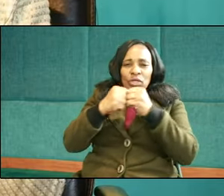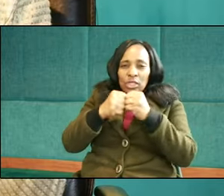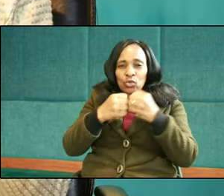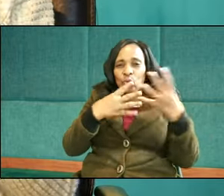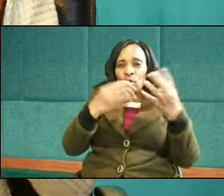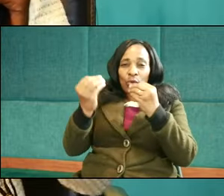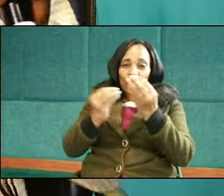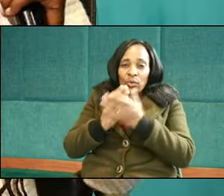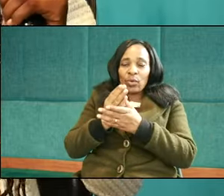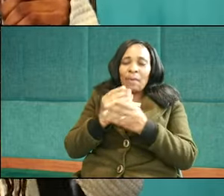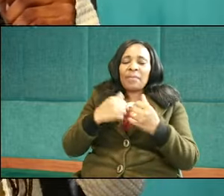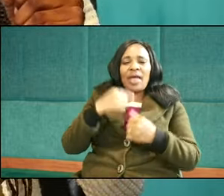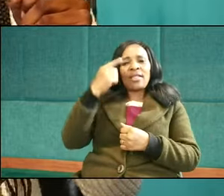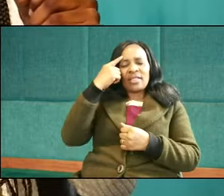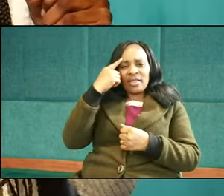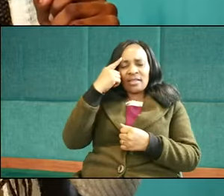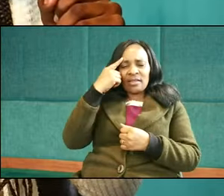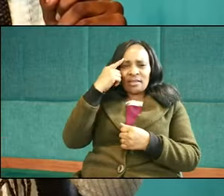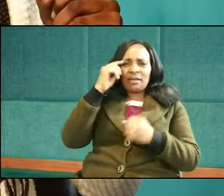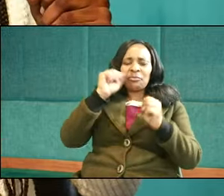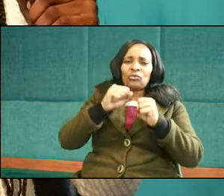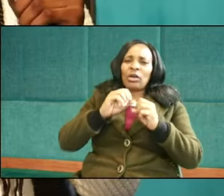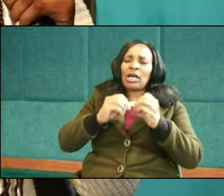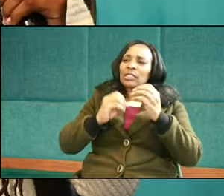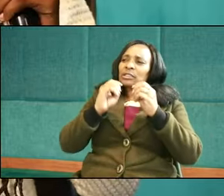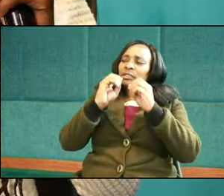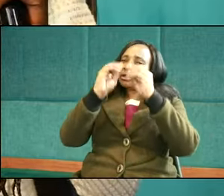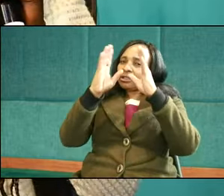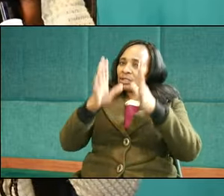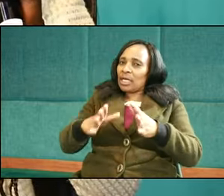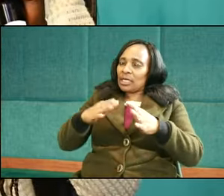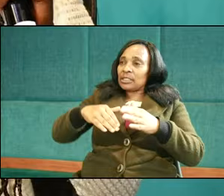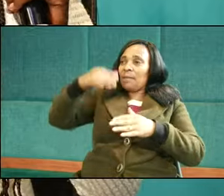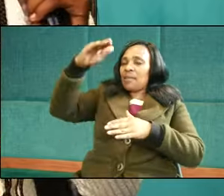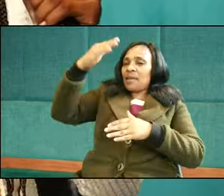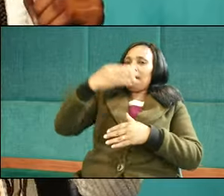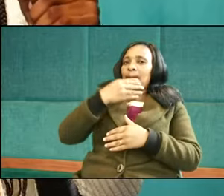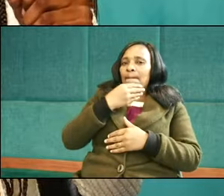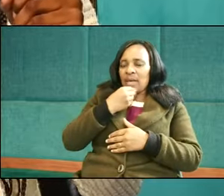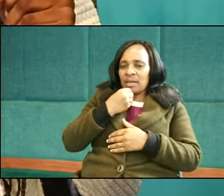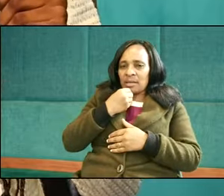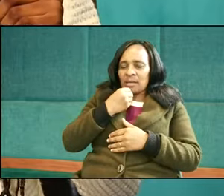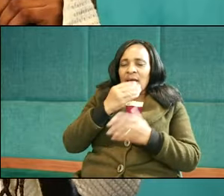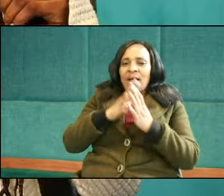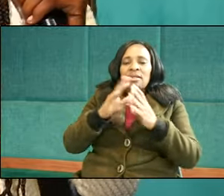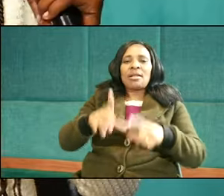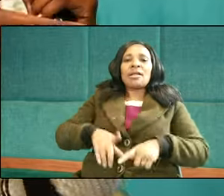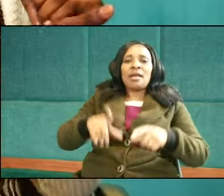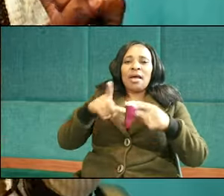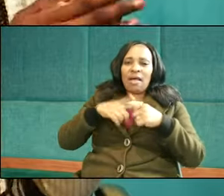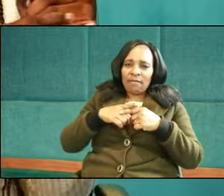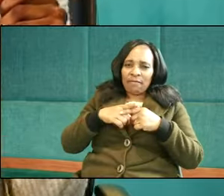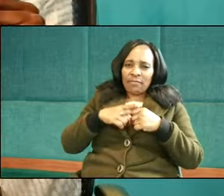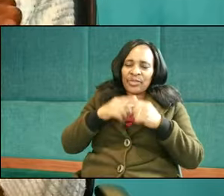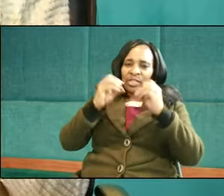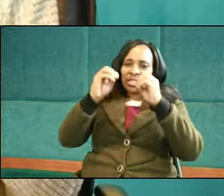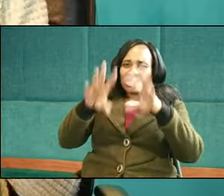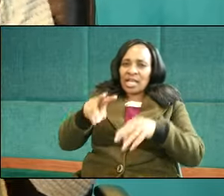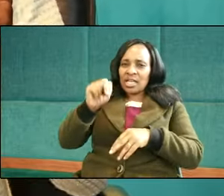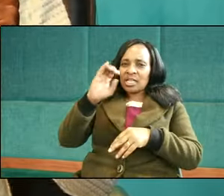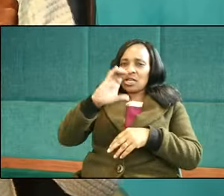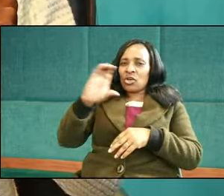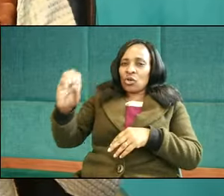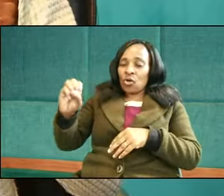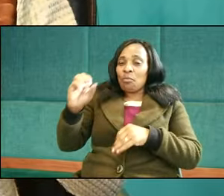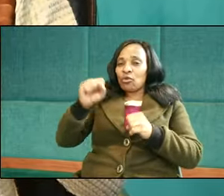through. And I think adulthood is really a teacher of life. And I think Teacher Nico can